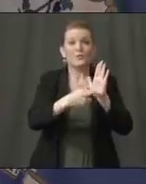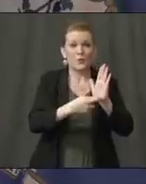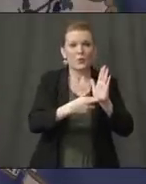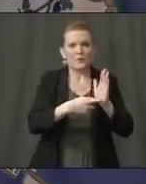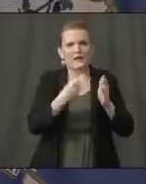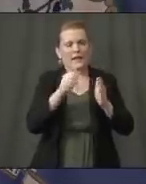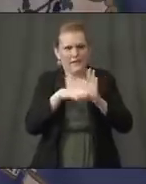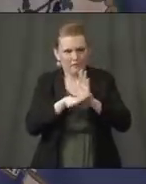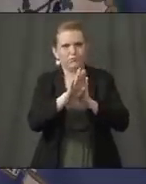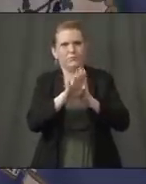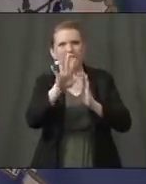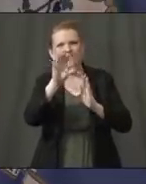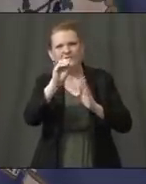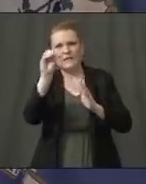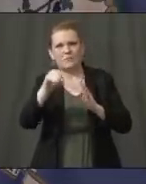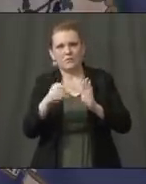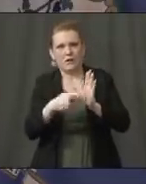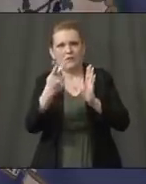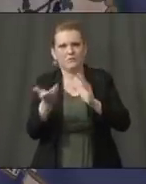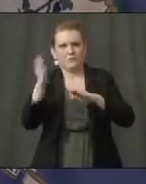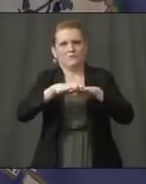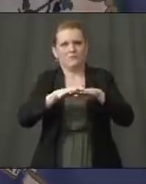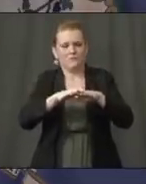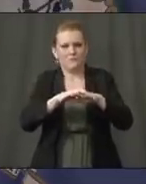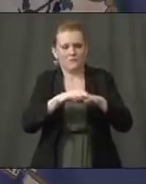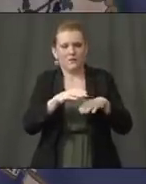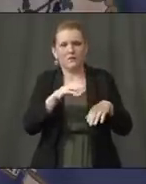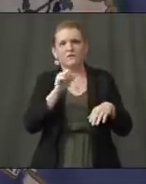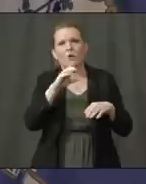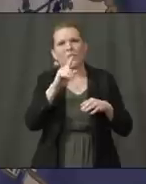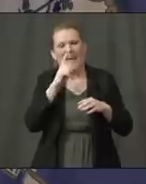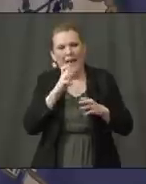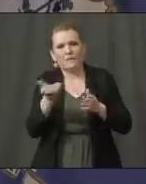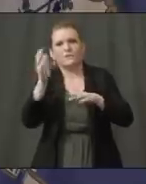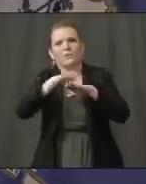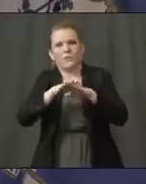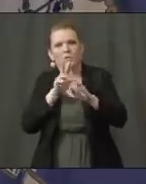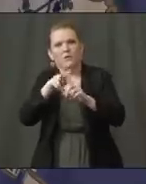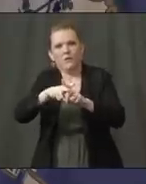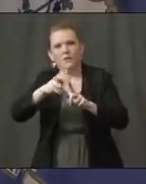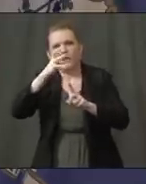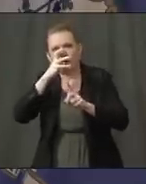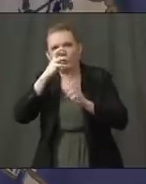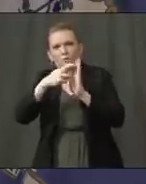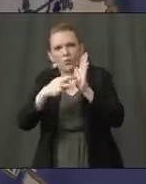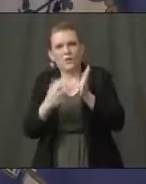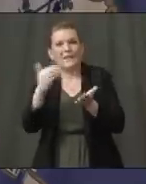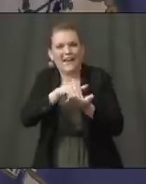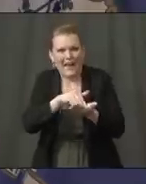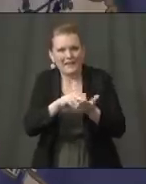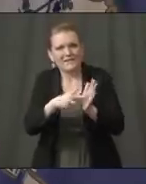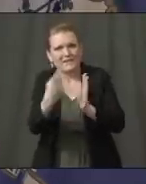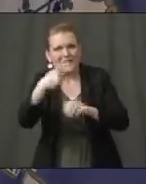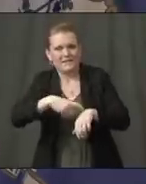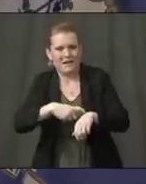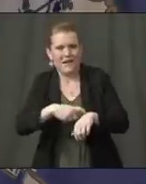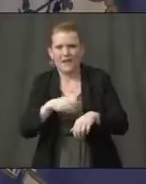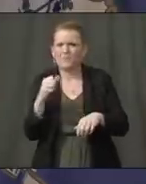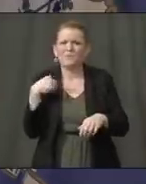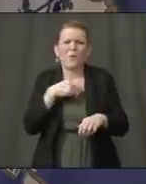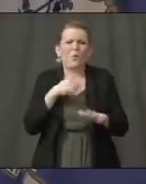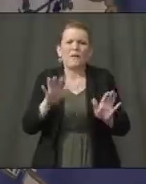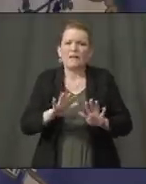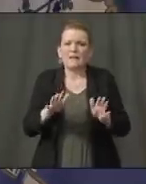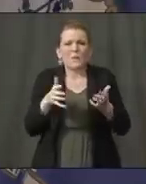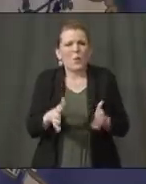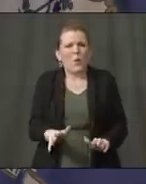distancing a second time around. And that's no good for us. That's no good for the economy. That's no good for giving people hope. That's no